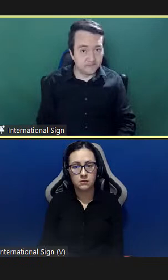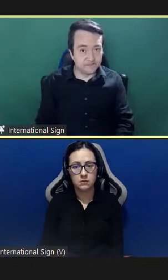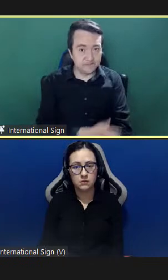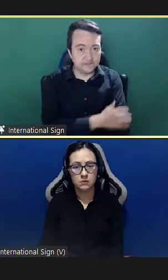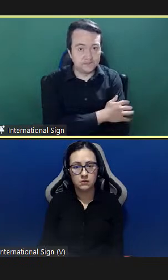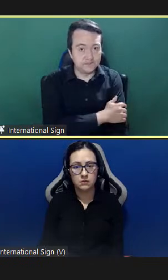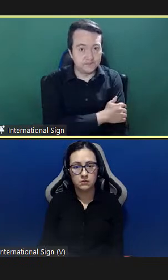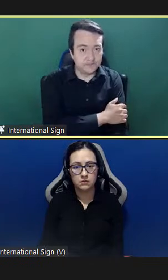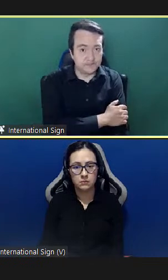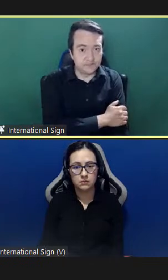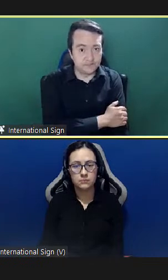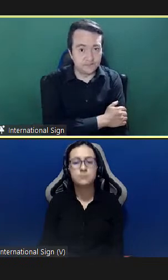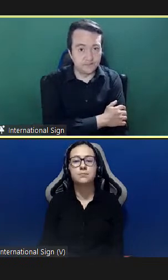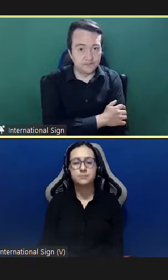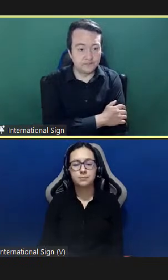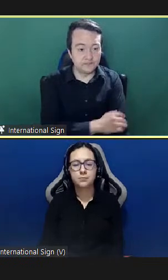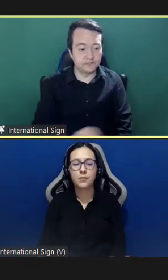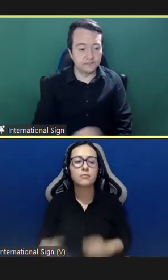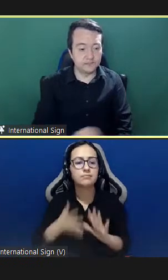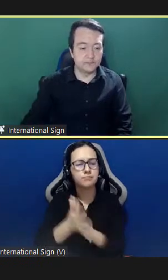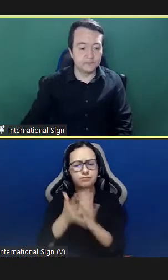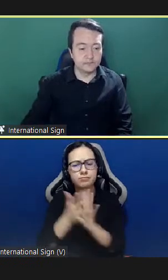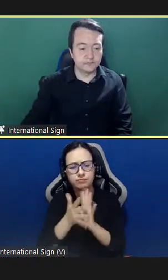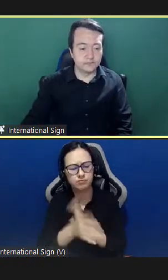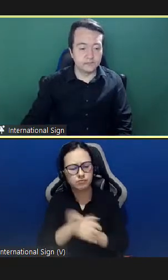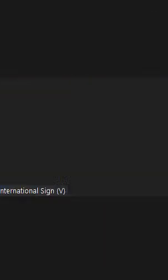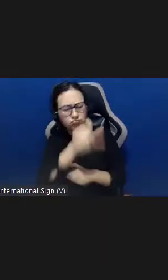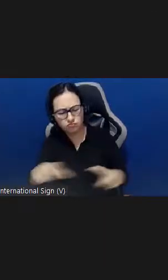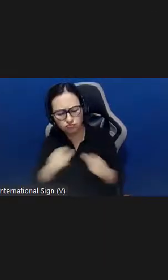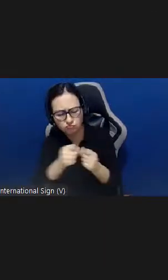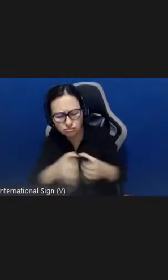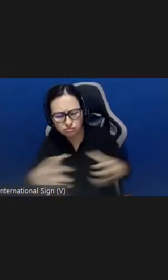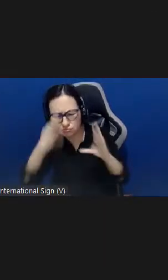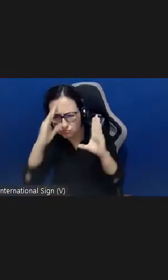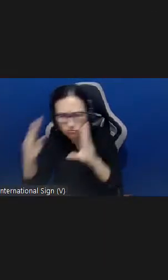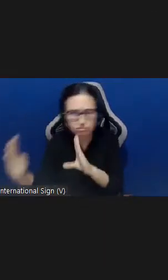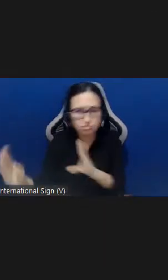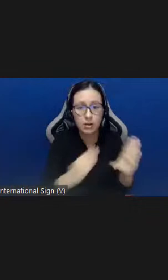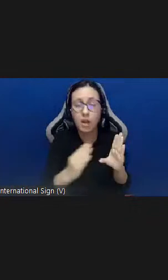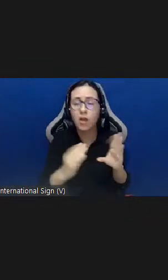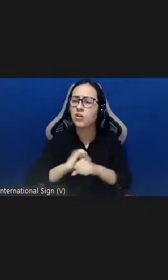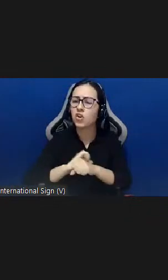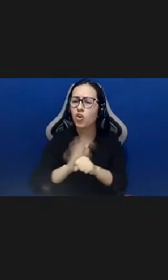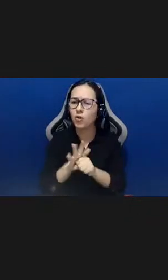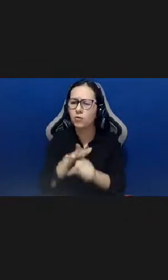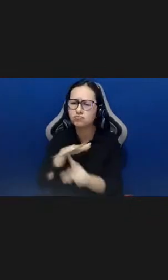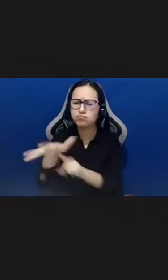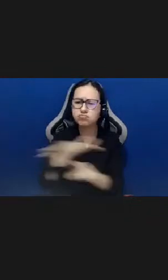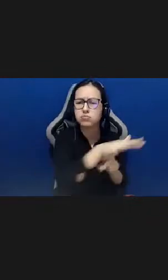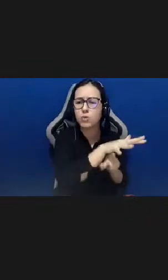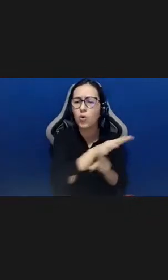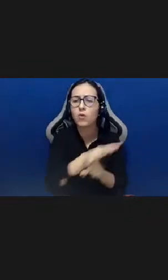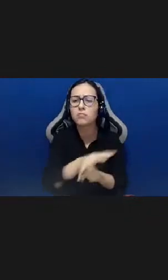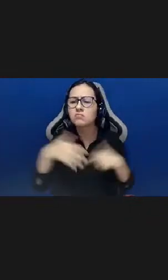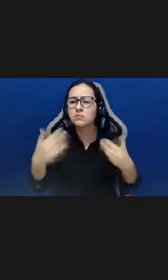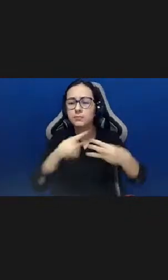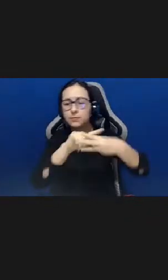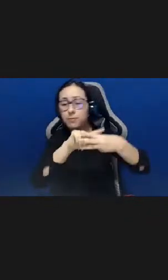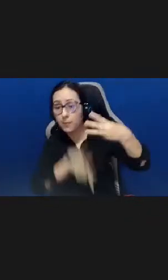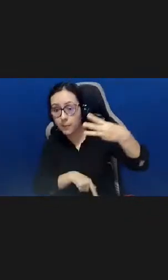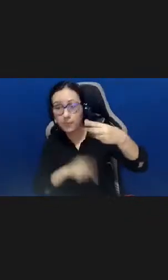the effect of COVID. Well, the effect of COVID will depend on 3 things. There are measures of physical